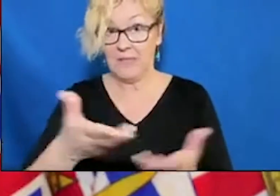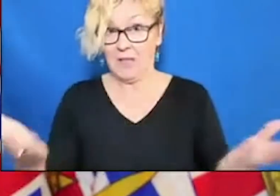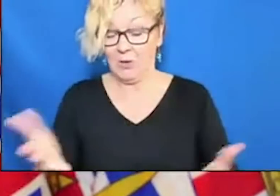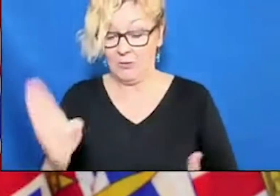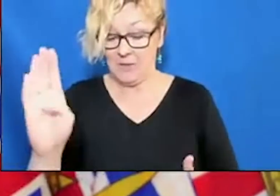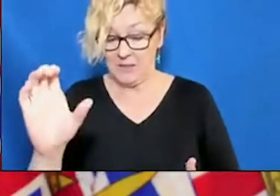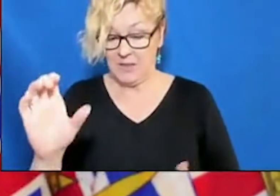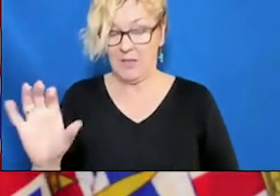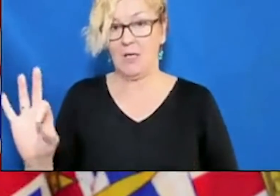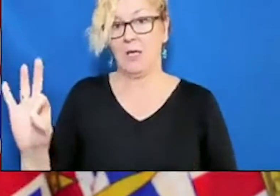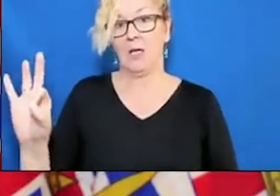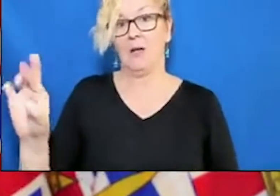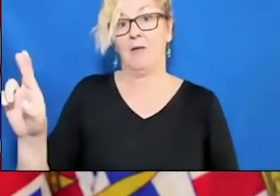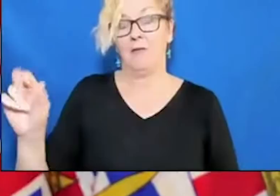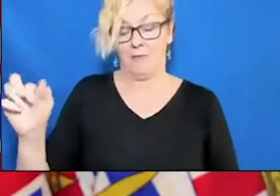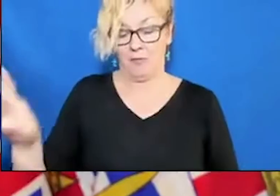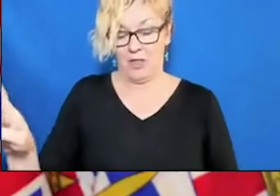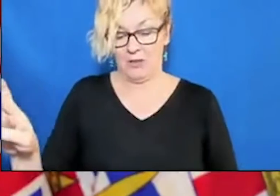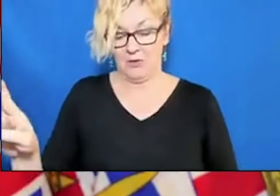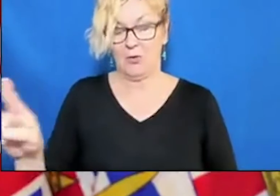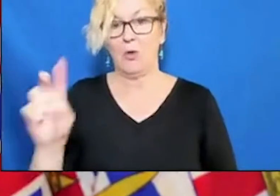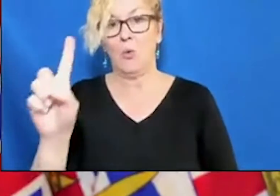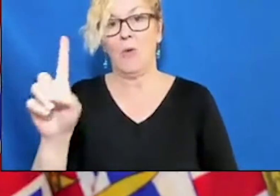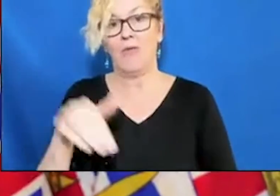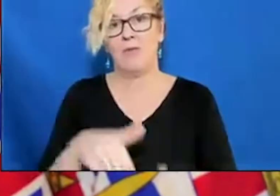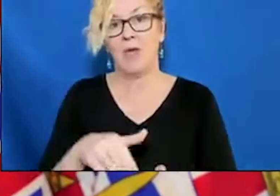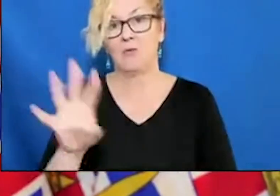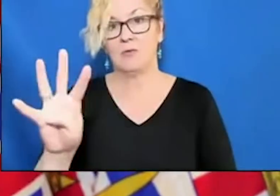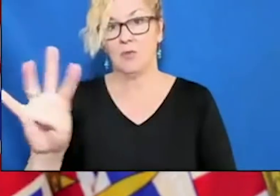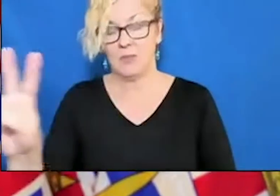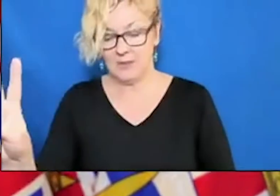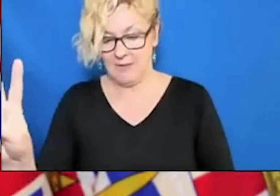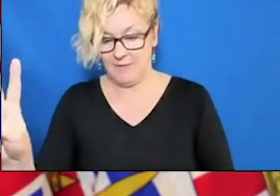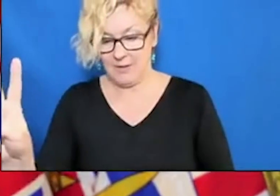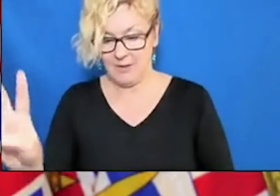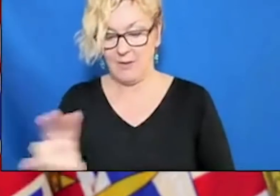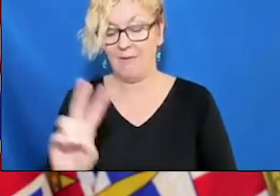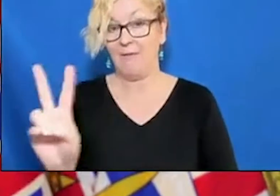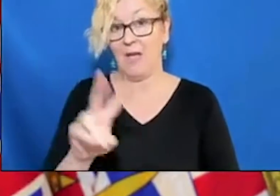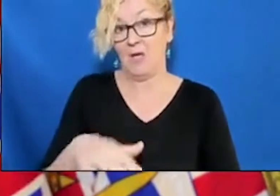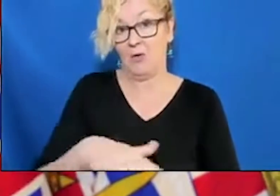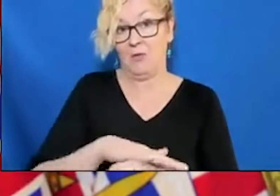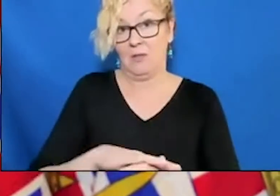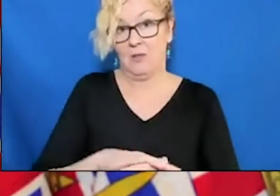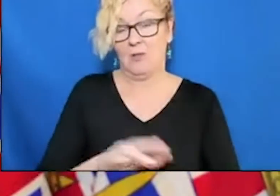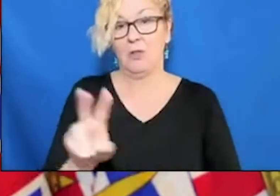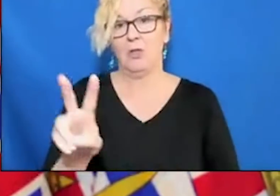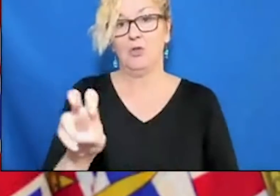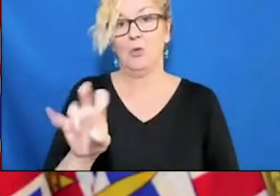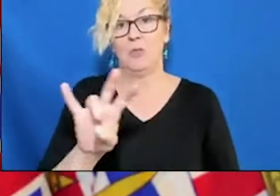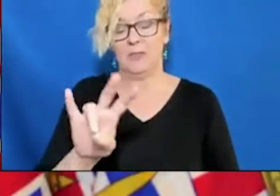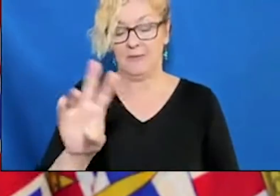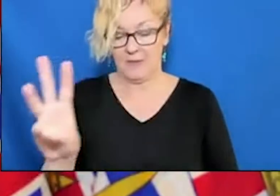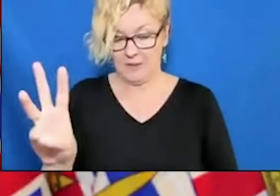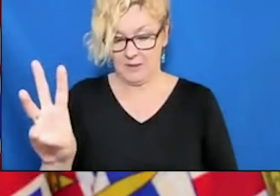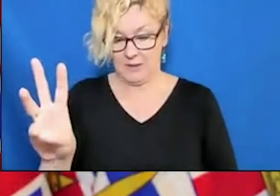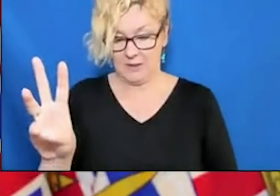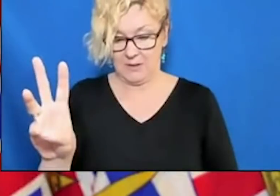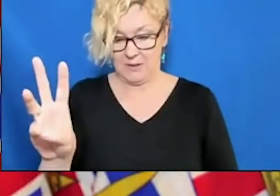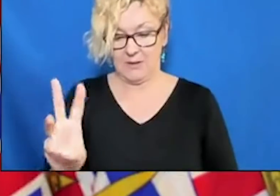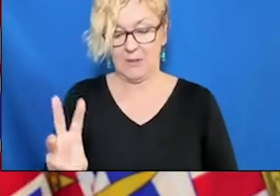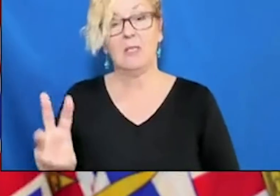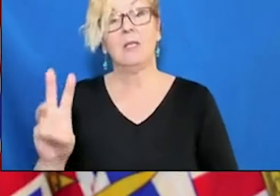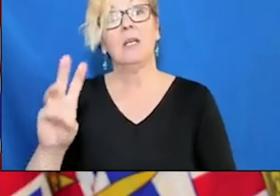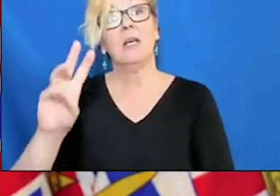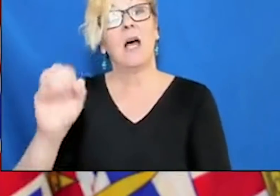remain low on the island in the north. We're 8 and 5 respectively, and we now have another 10 cases in Interior Health,